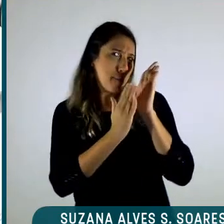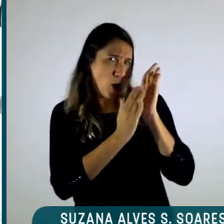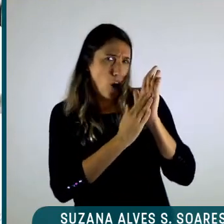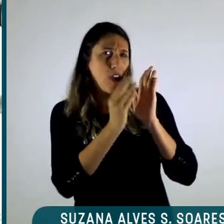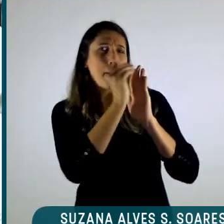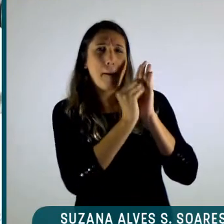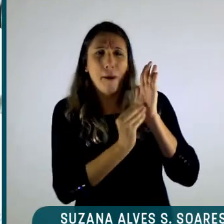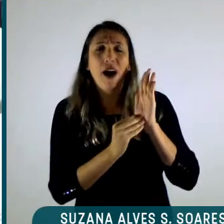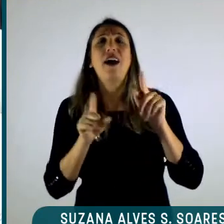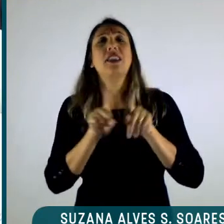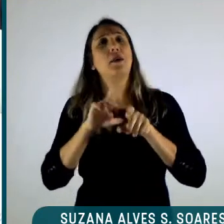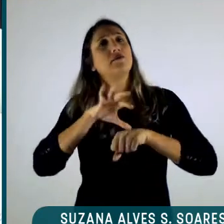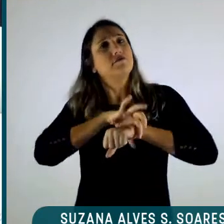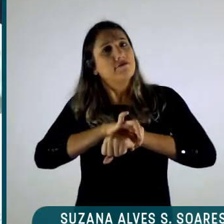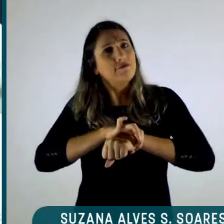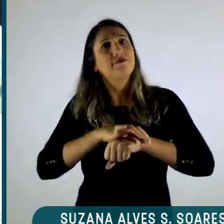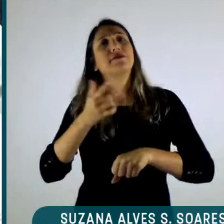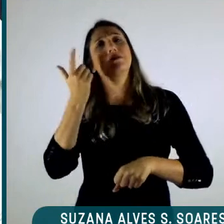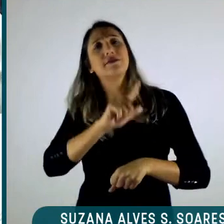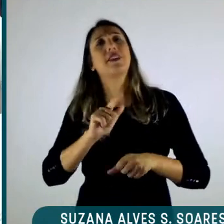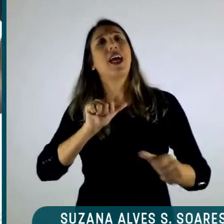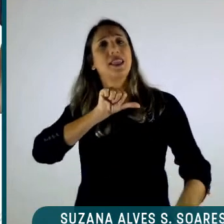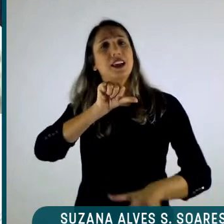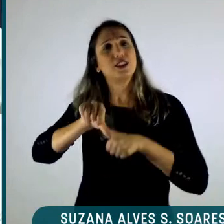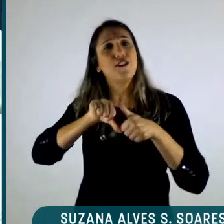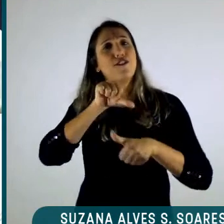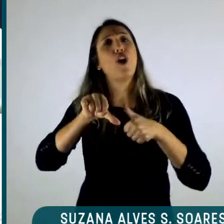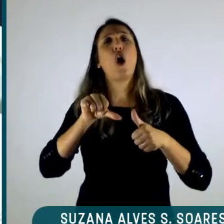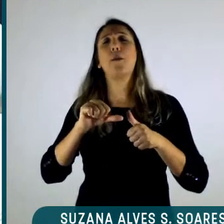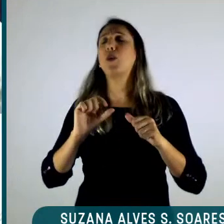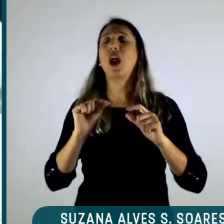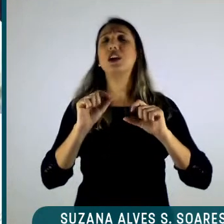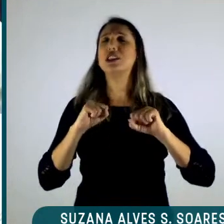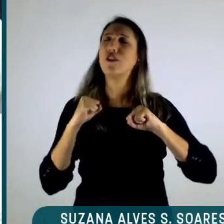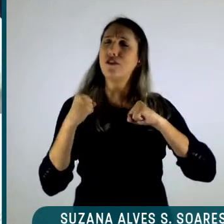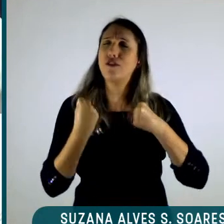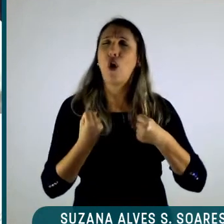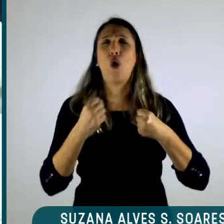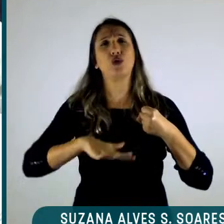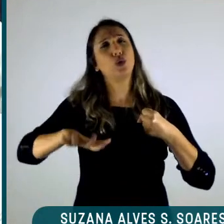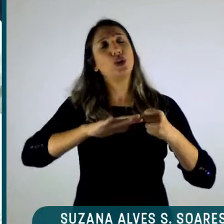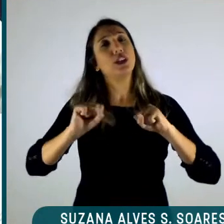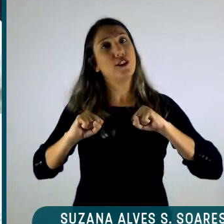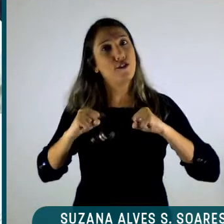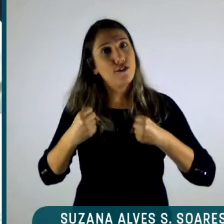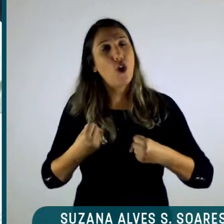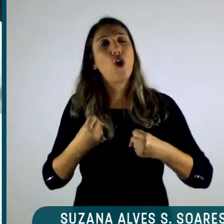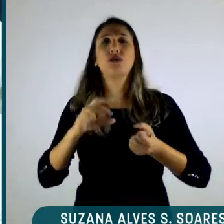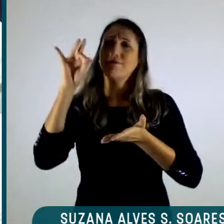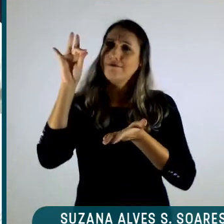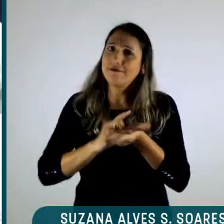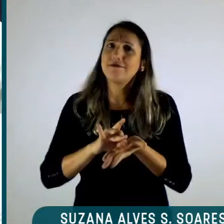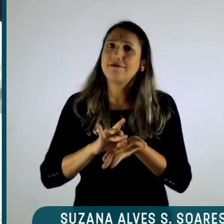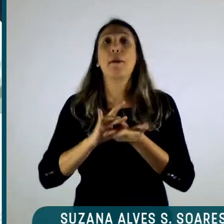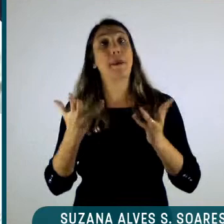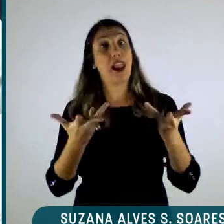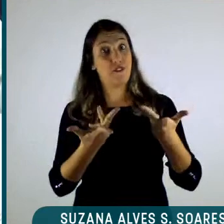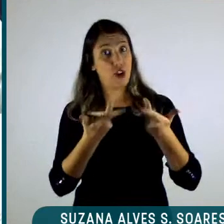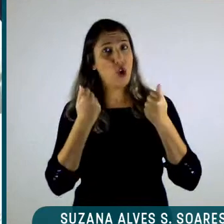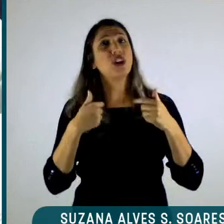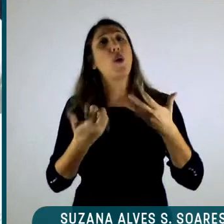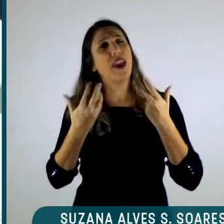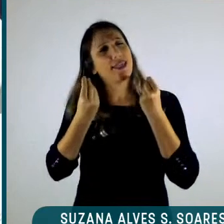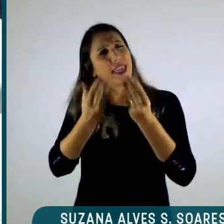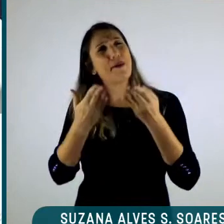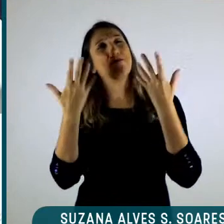a more proposing agenda and that may guarantee, that may transform this whole effort. This is,